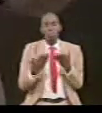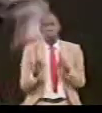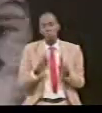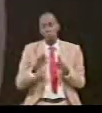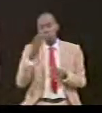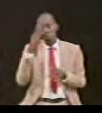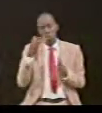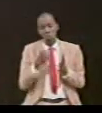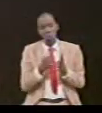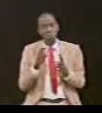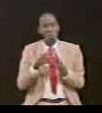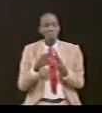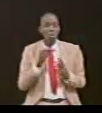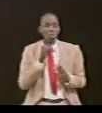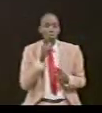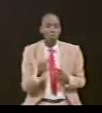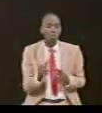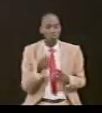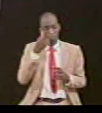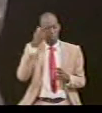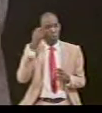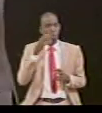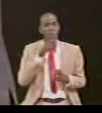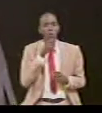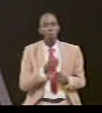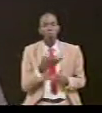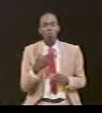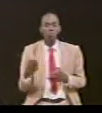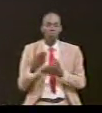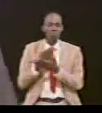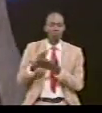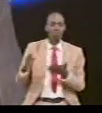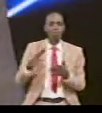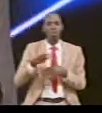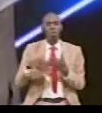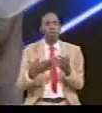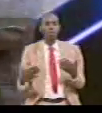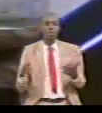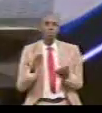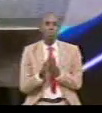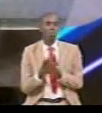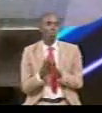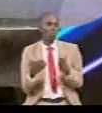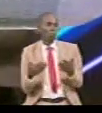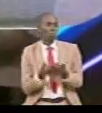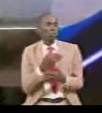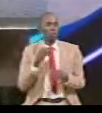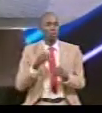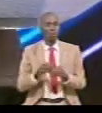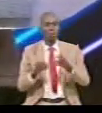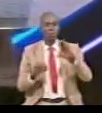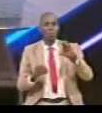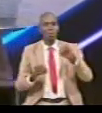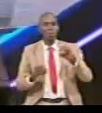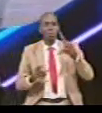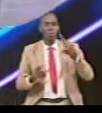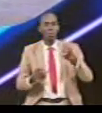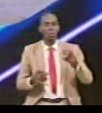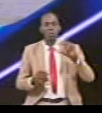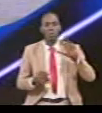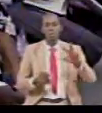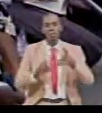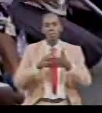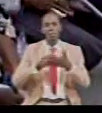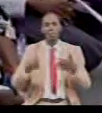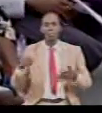and behold, all things have become new. Colossians chapter 3, and I'm reading from verse 10. It says,